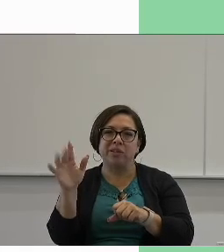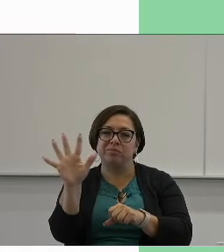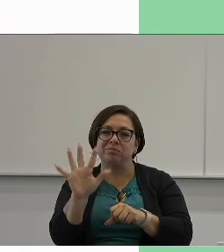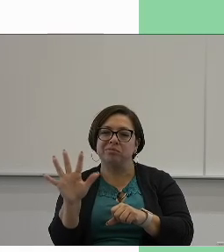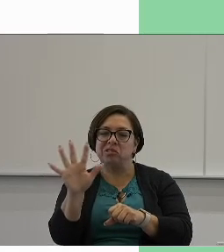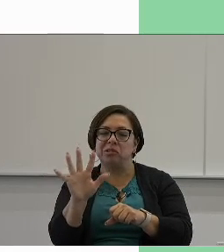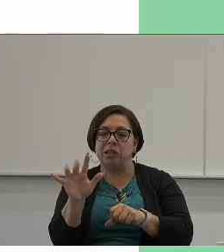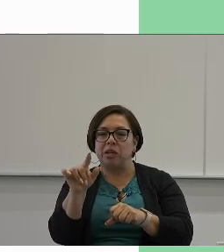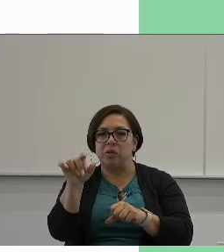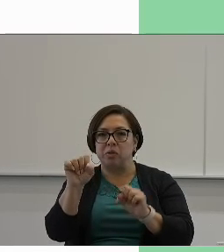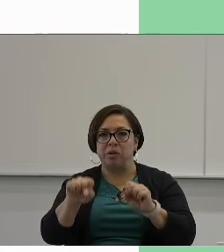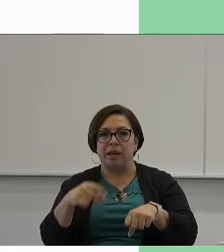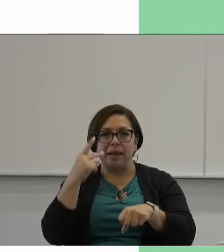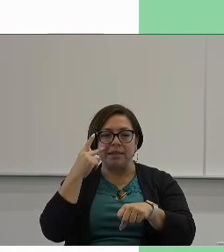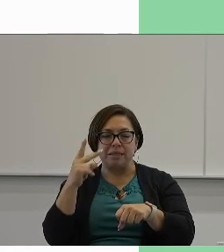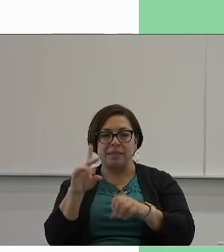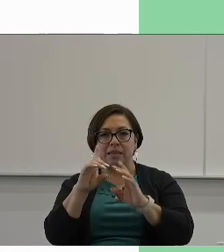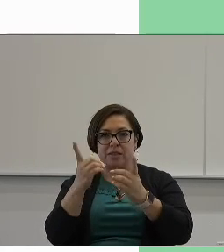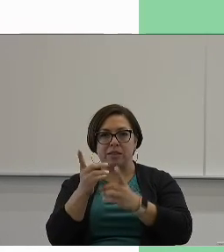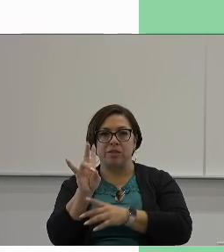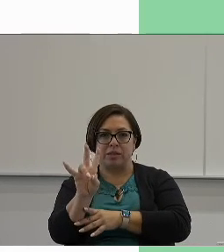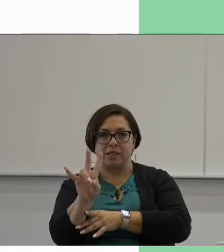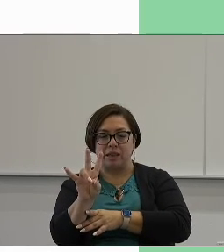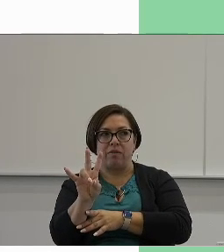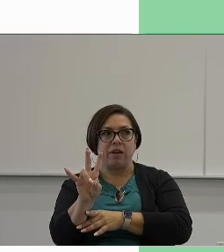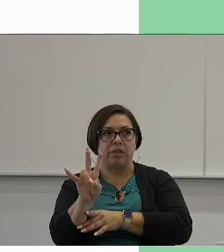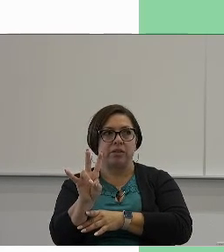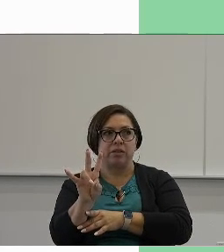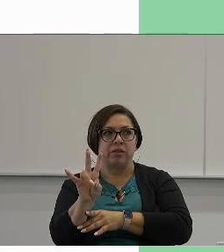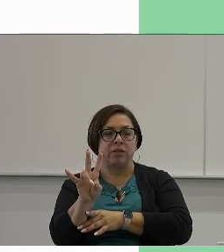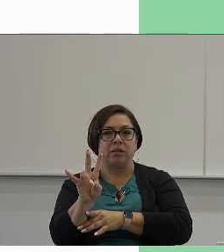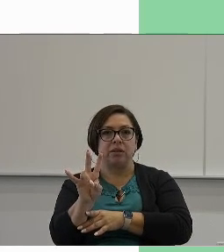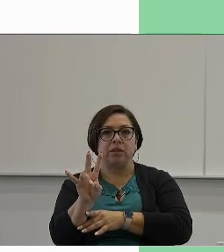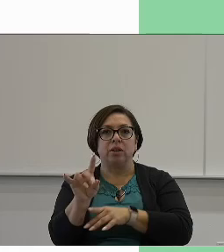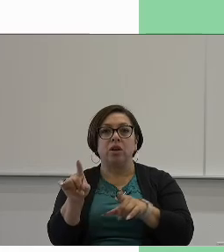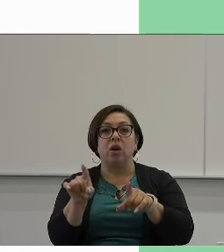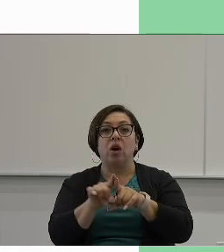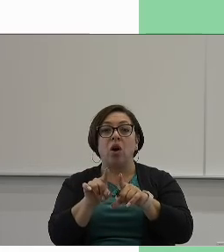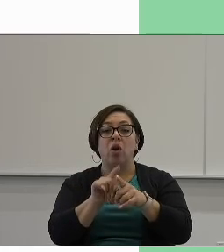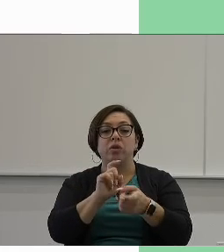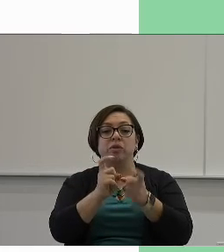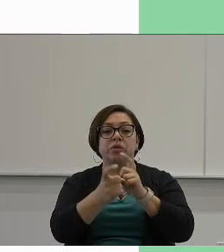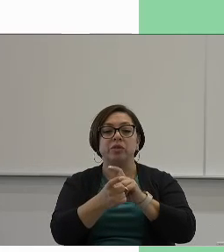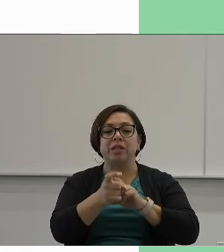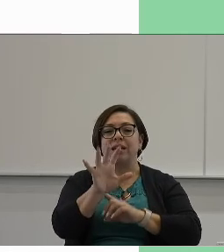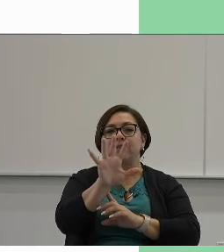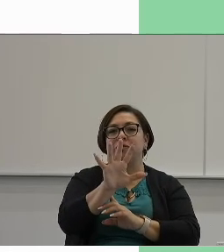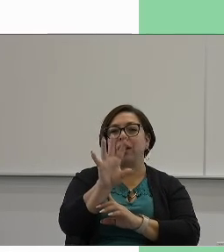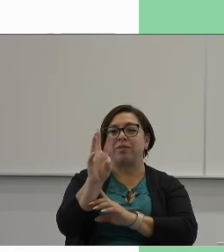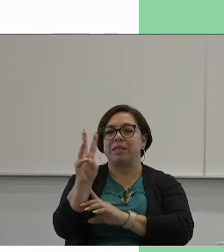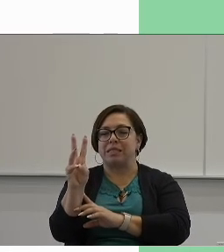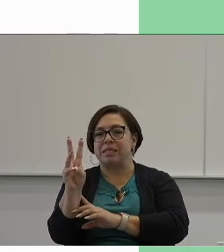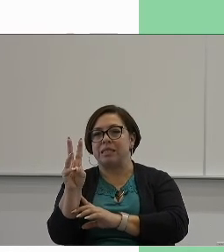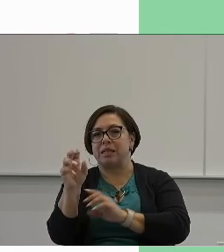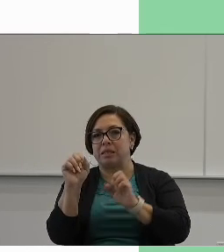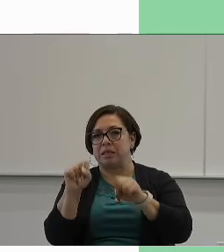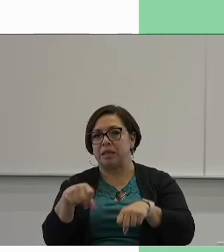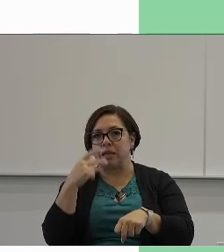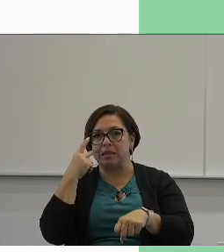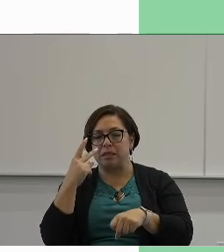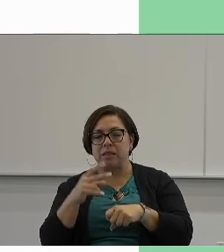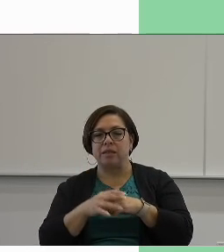District 7. So it takes in that area more, also a little bit of a bigger shift between 5 and 6 there. So another